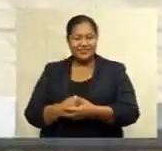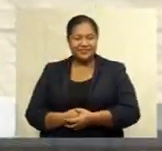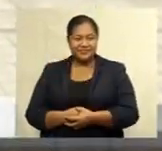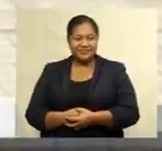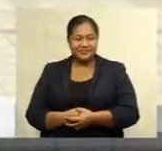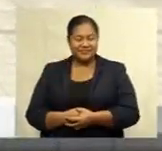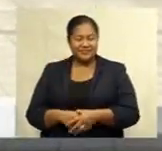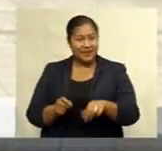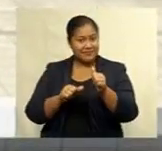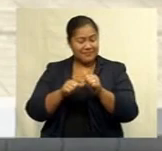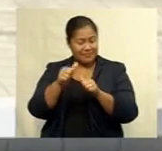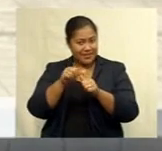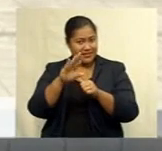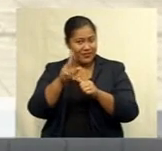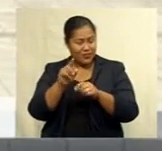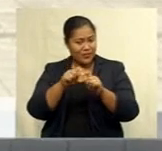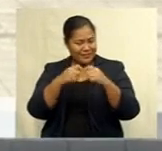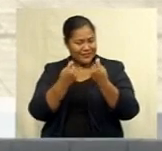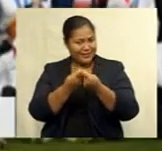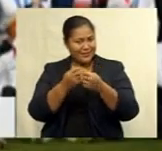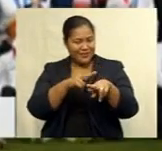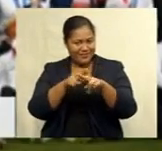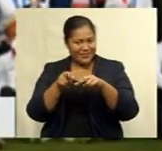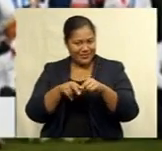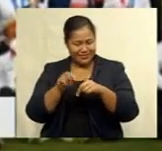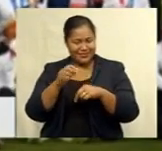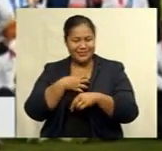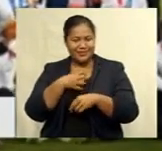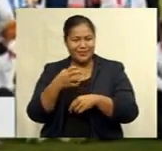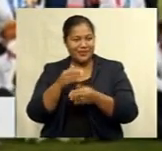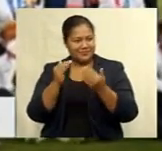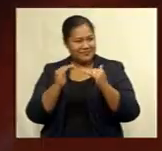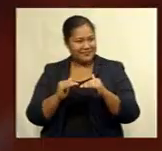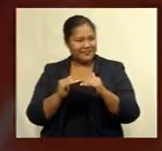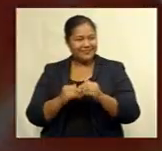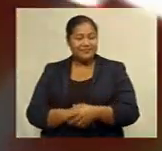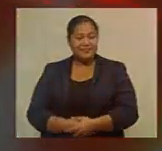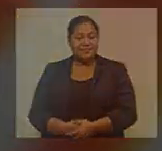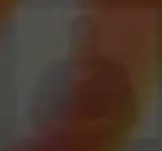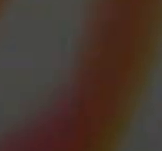And best ever outing for Team Fiji. This and more coming up.